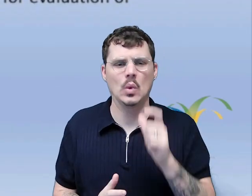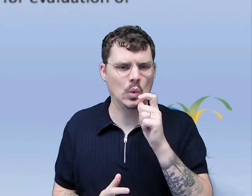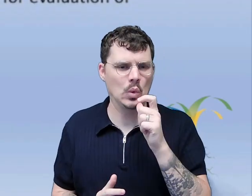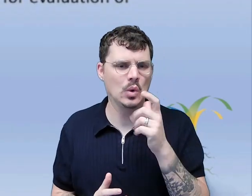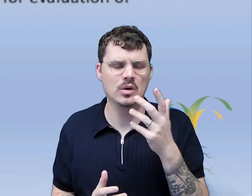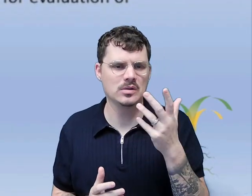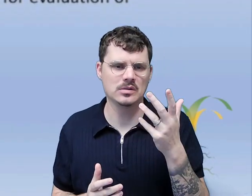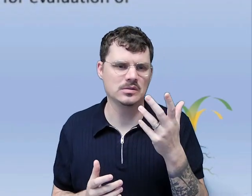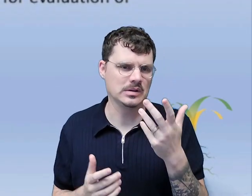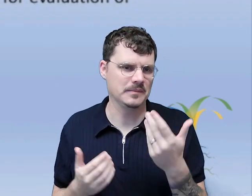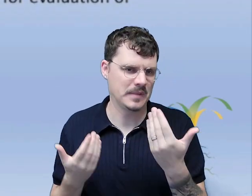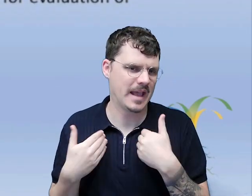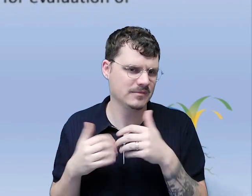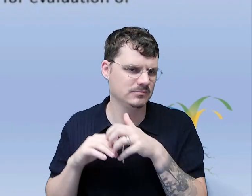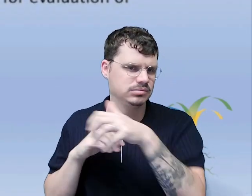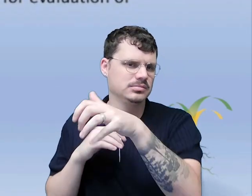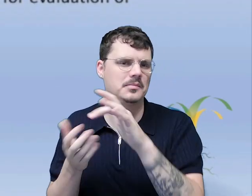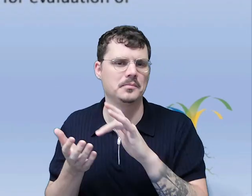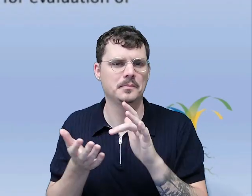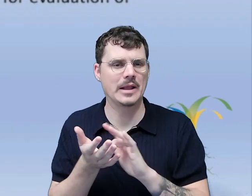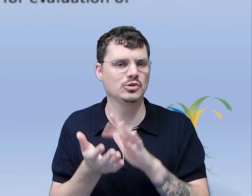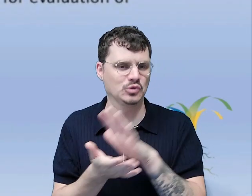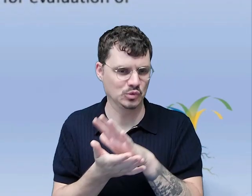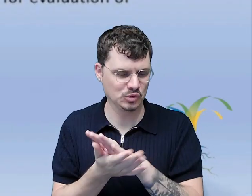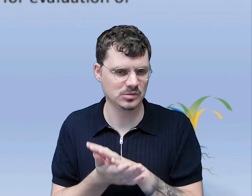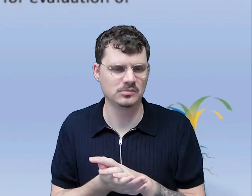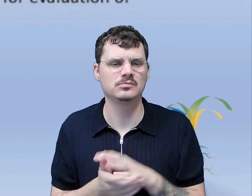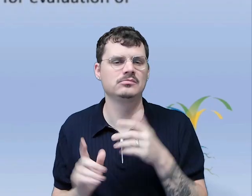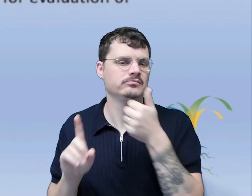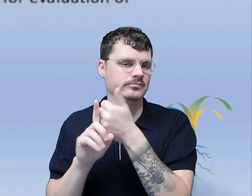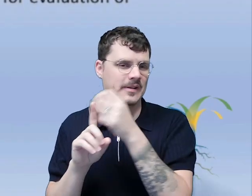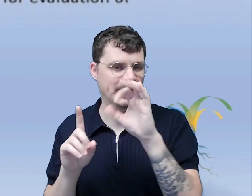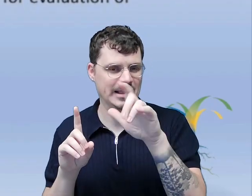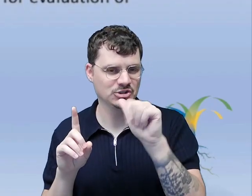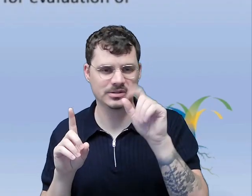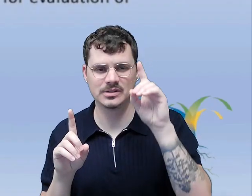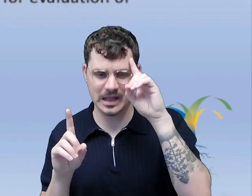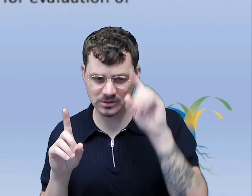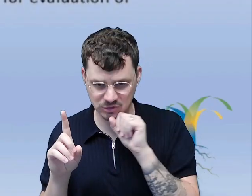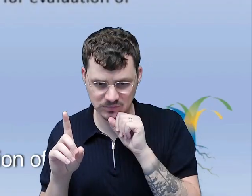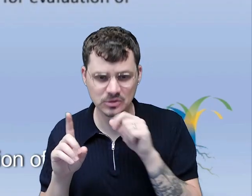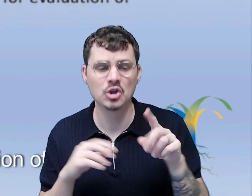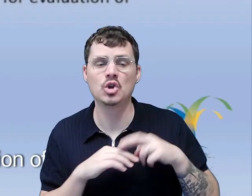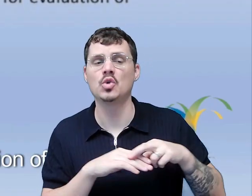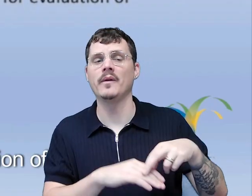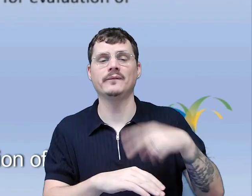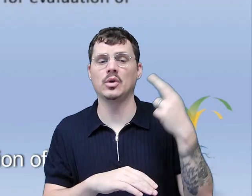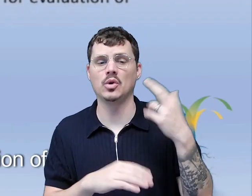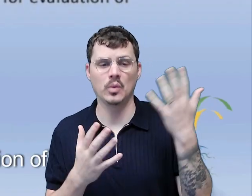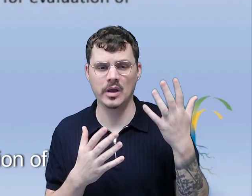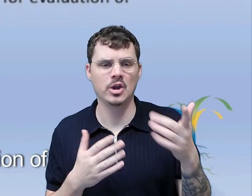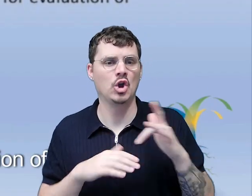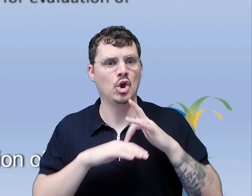to their hips in medical schools, right? She's got Down syndrome, and she was referred